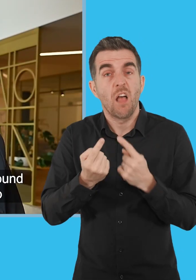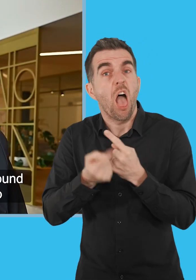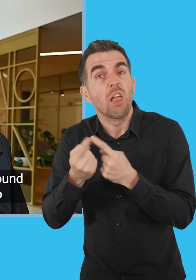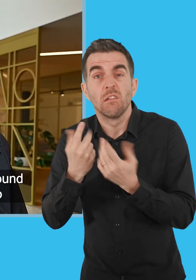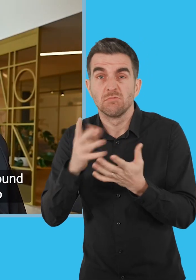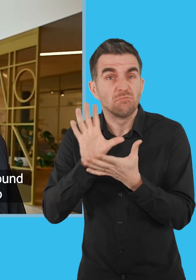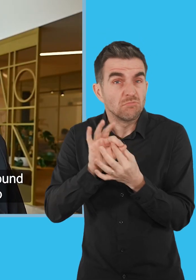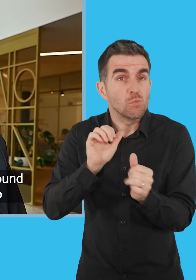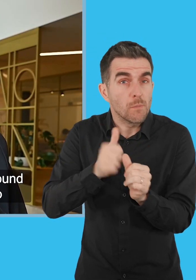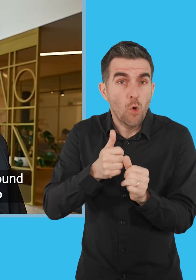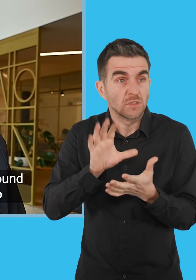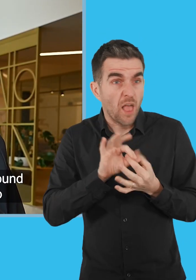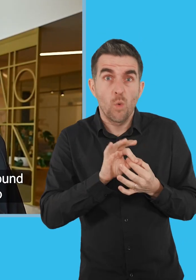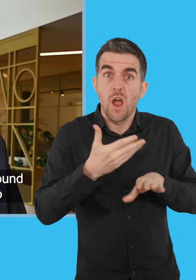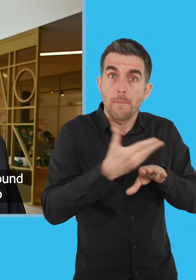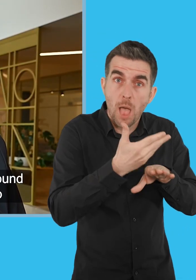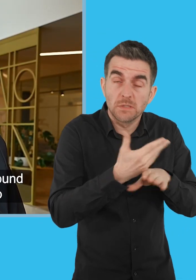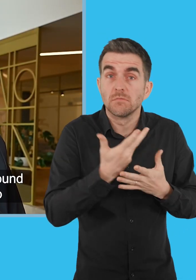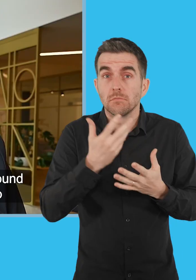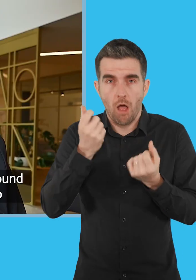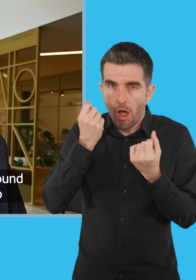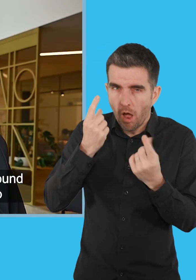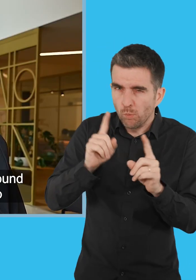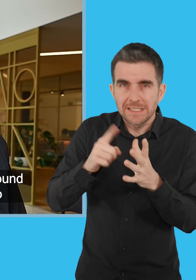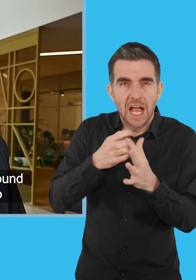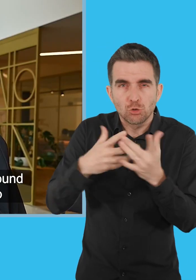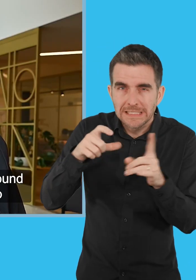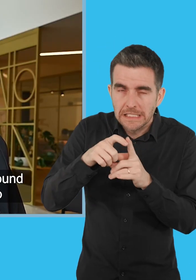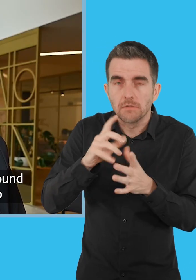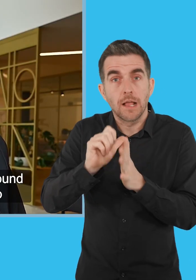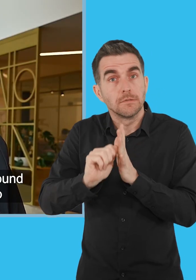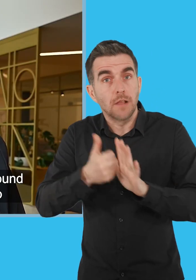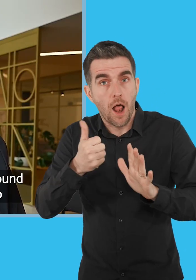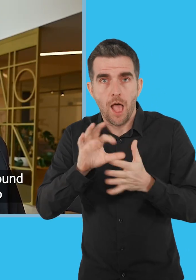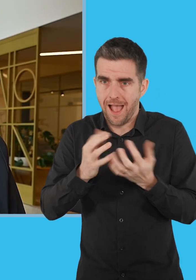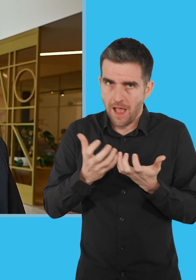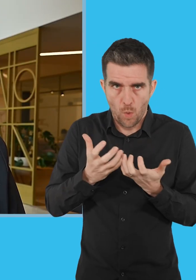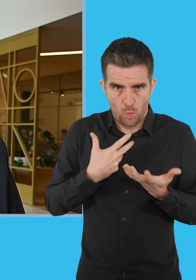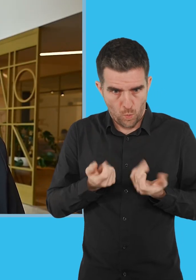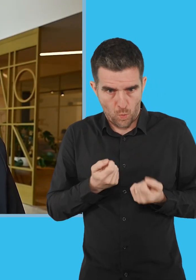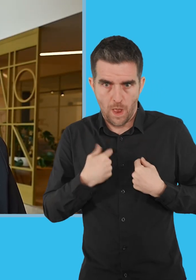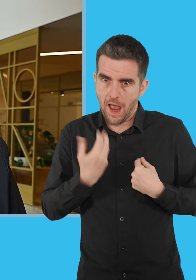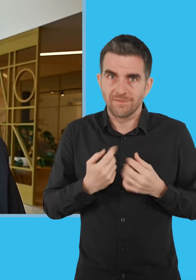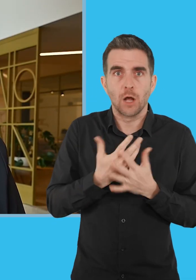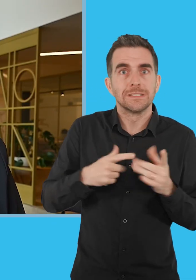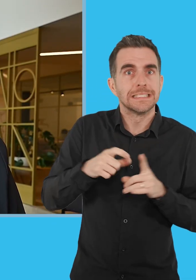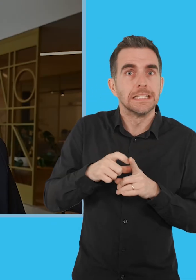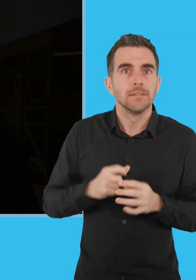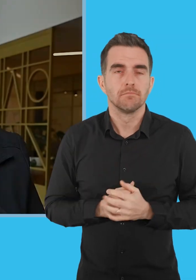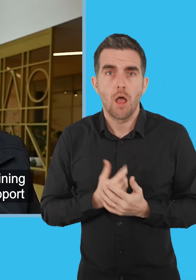were other suggestions such as support around employment, understanding ADHD, and skills to manage ADHD